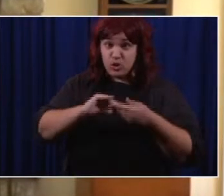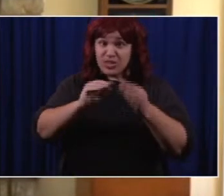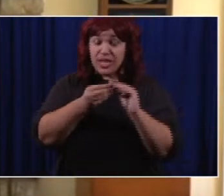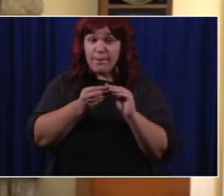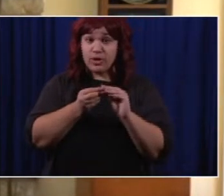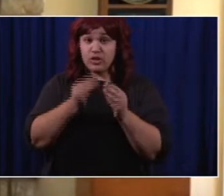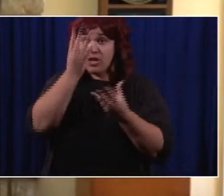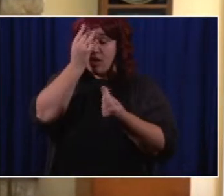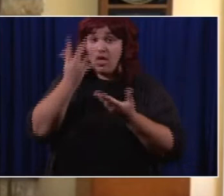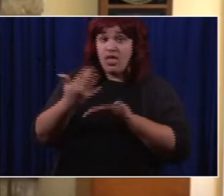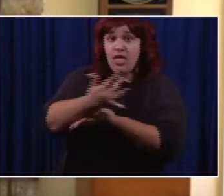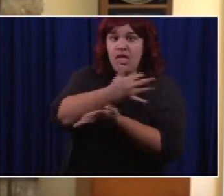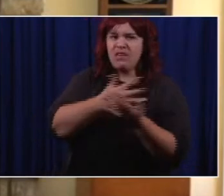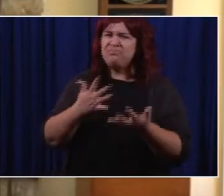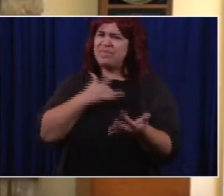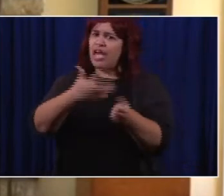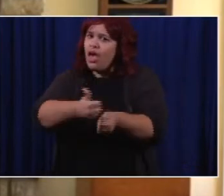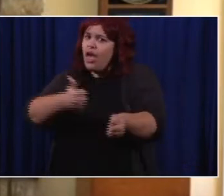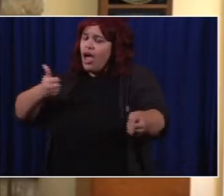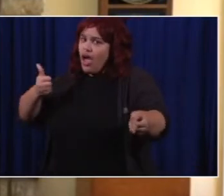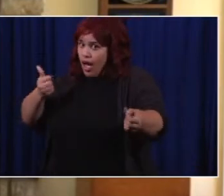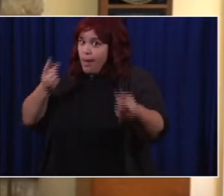acceptable progress?